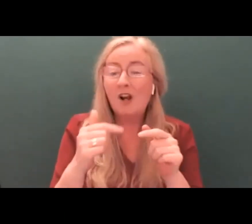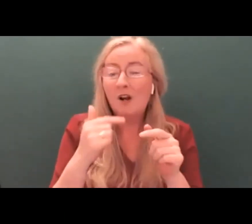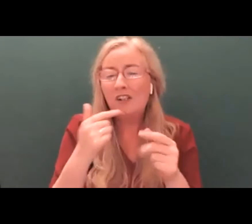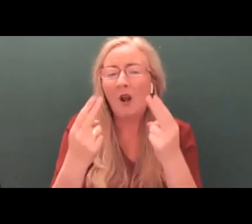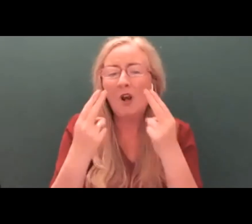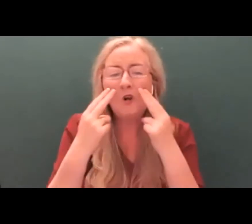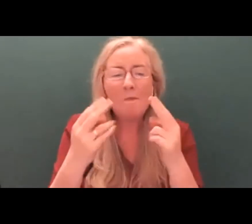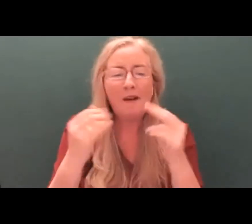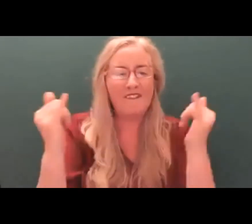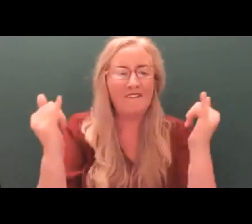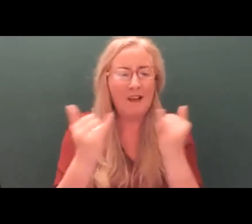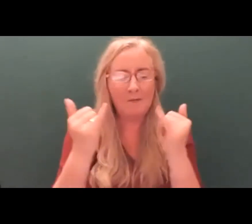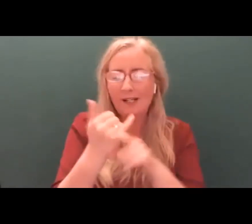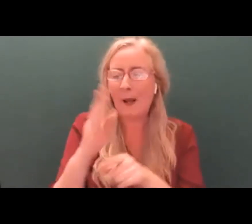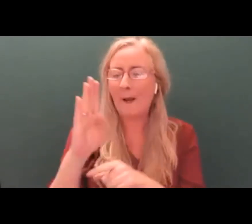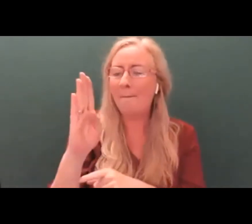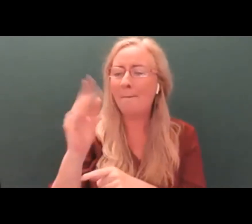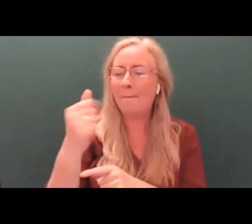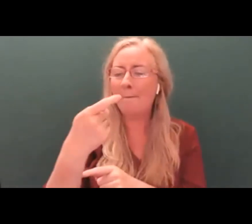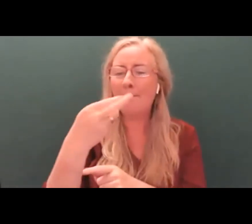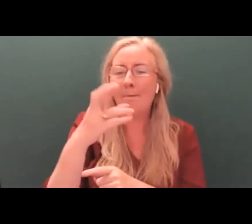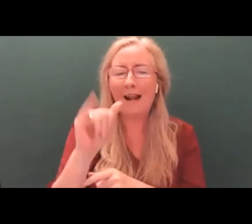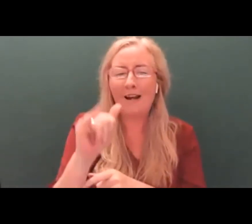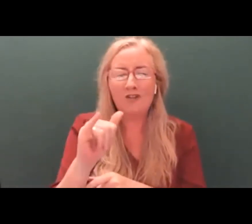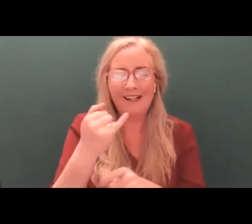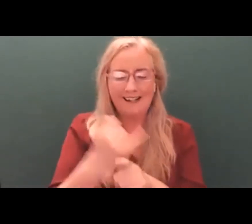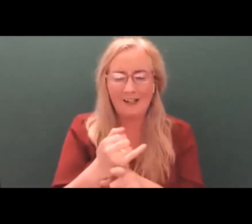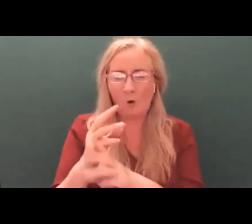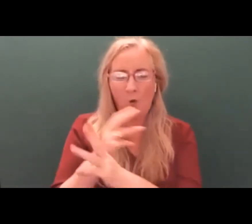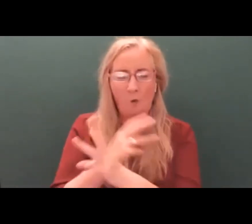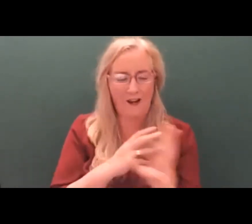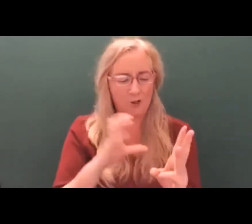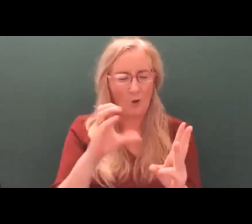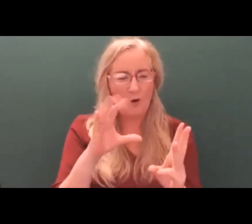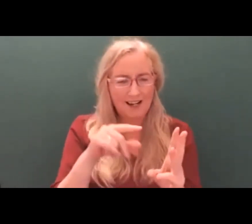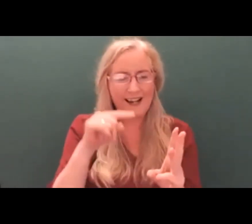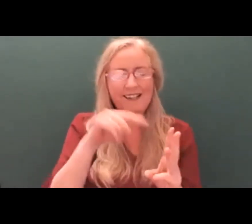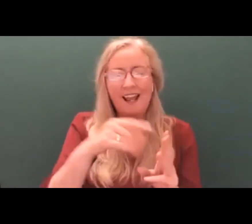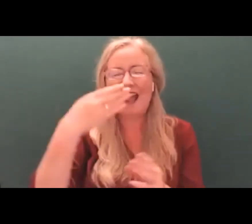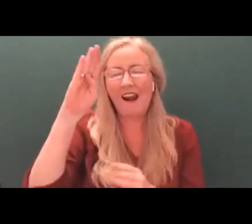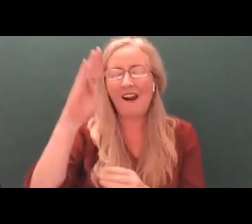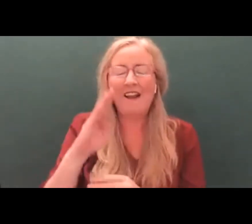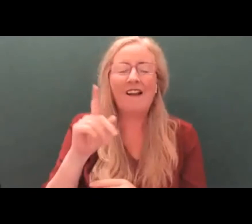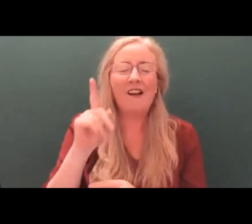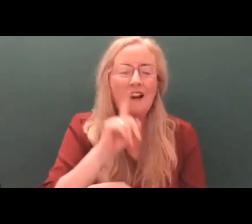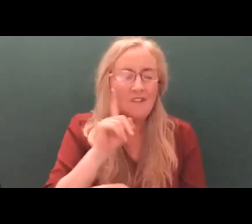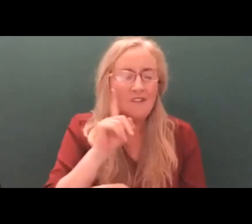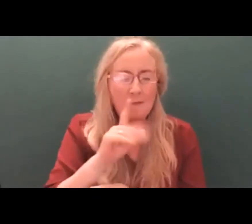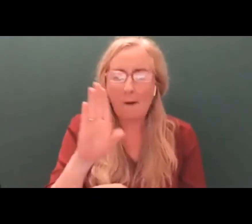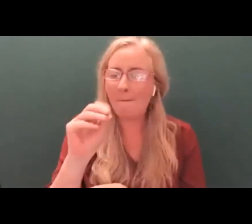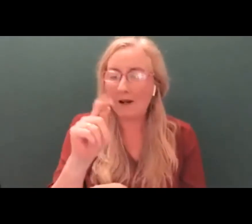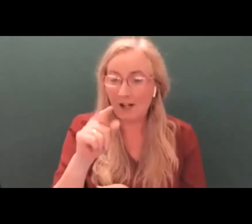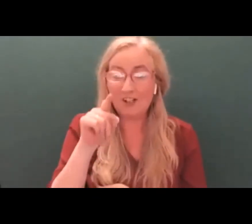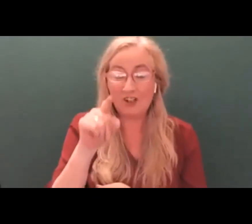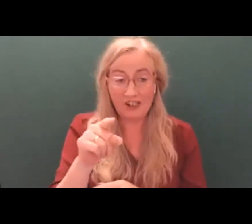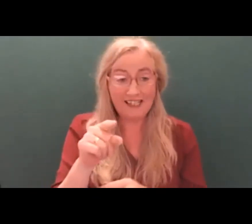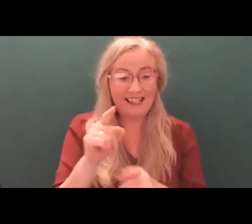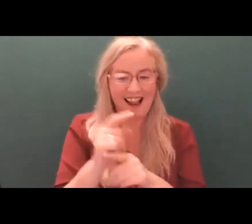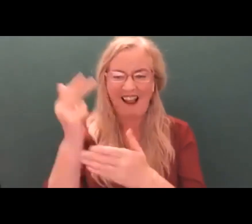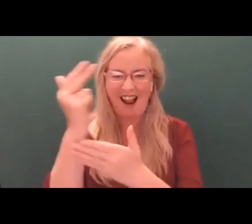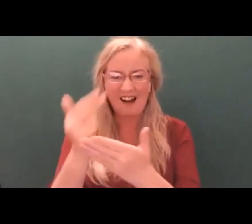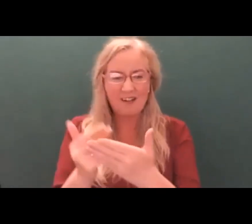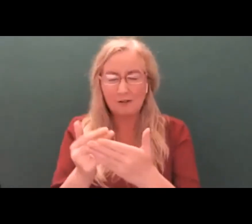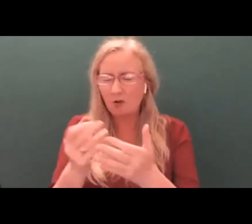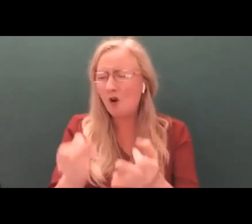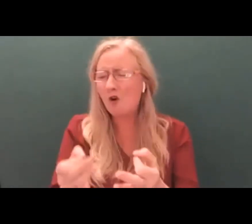festival is in the Bantry Bay area of West Cork. It covers the story of Ireland's first female botanist, who was also a botanical artist of great